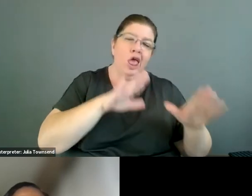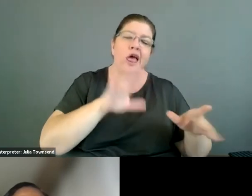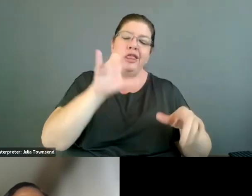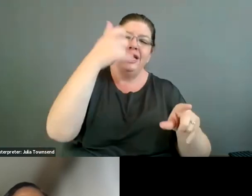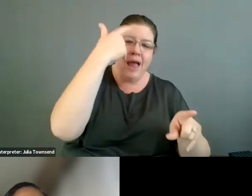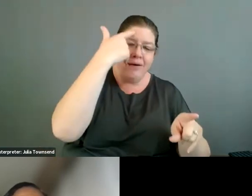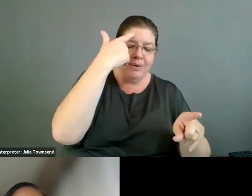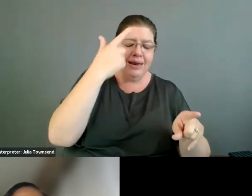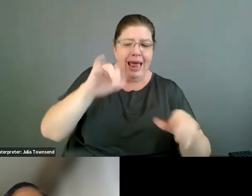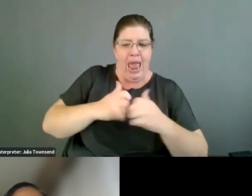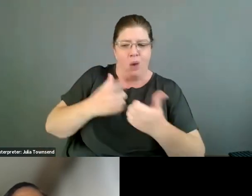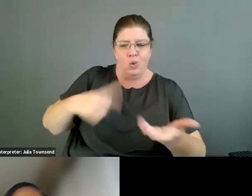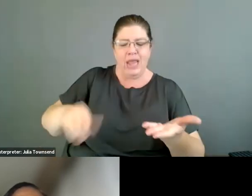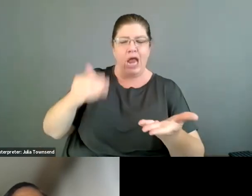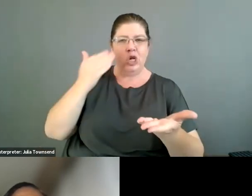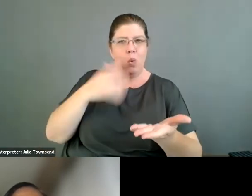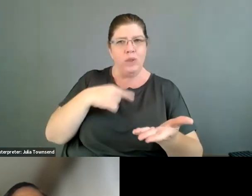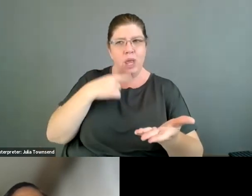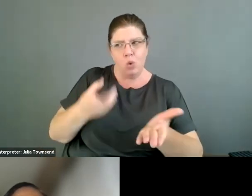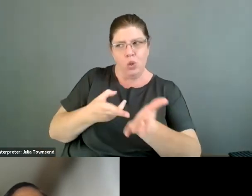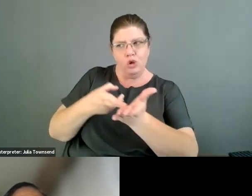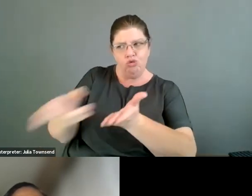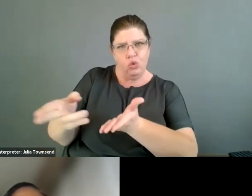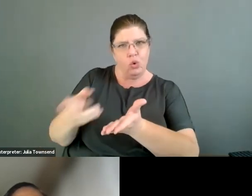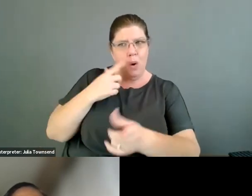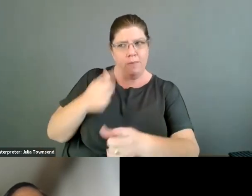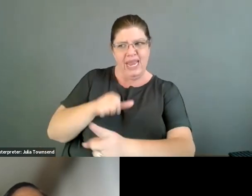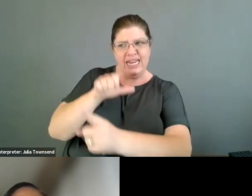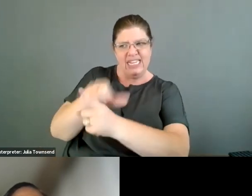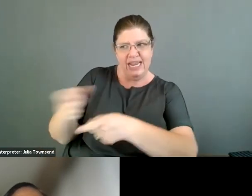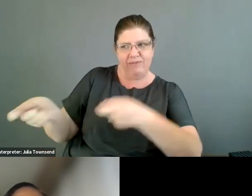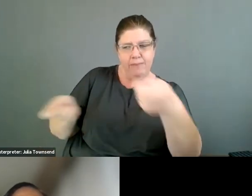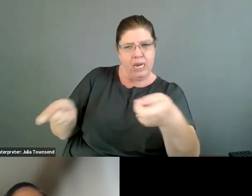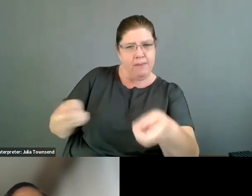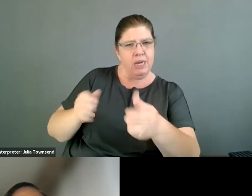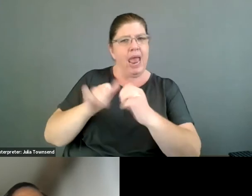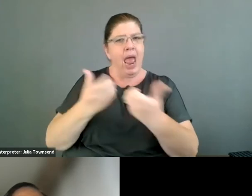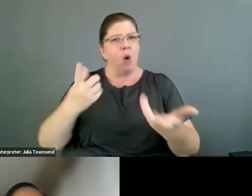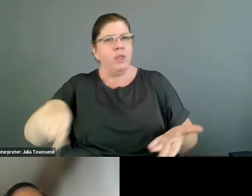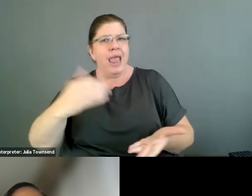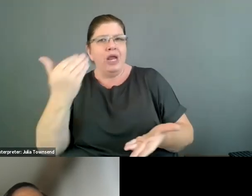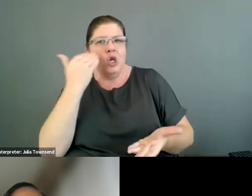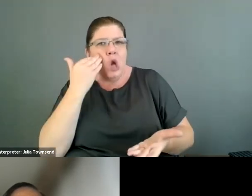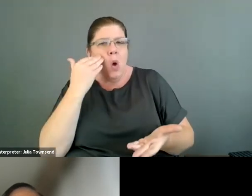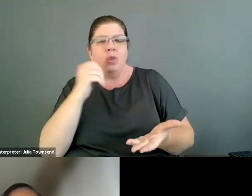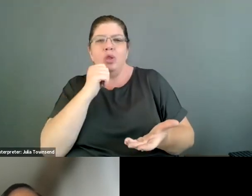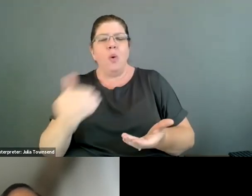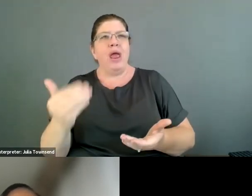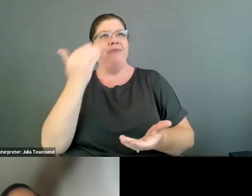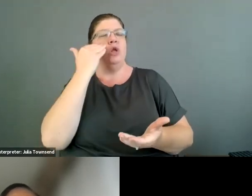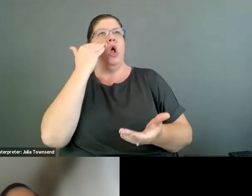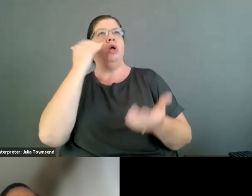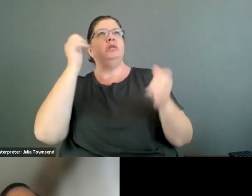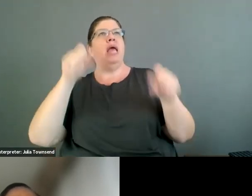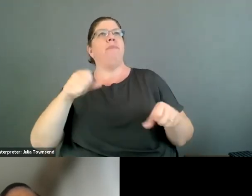told the truth or being deceived and manipulated if they do not have the knowledge base to think for